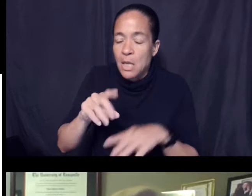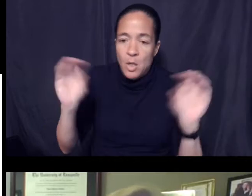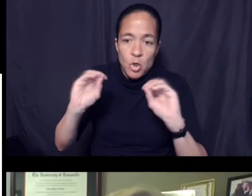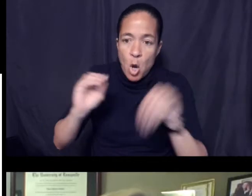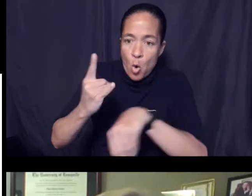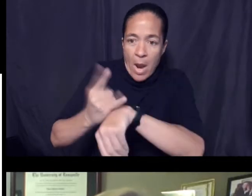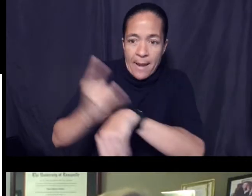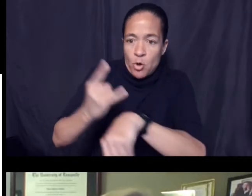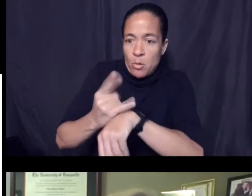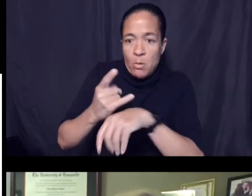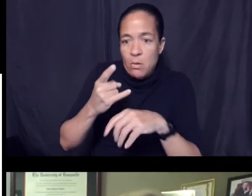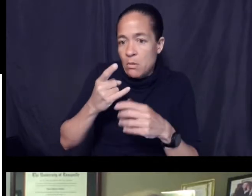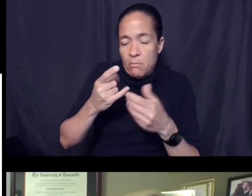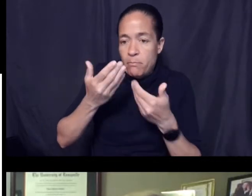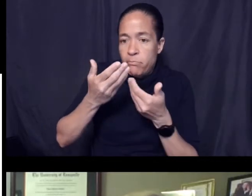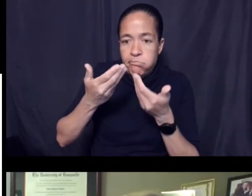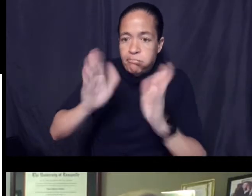fetal alcohol syndrome.